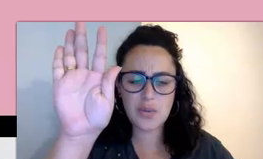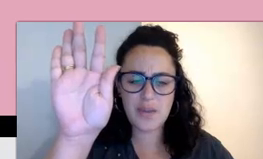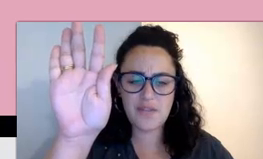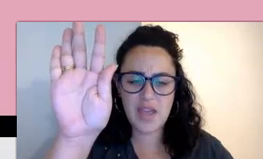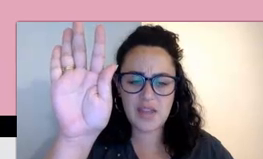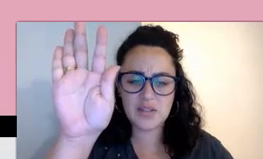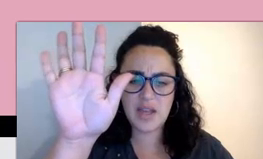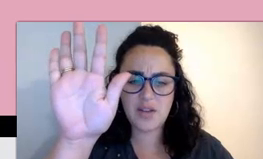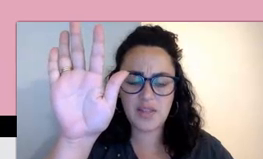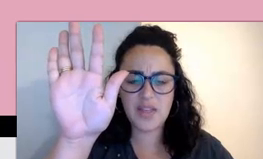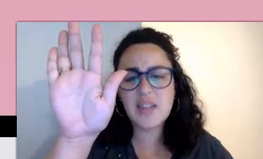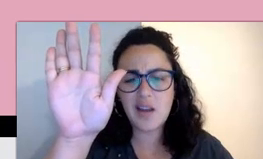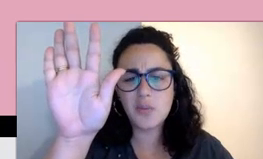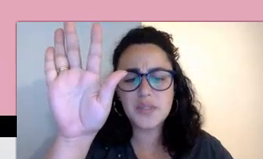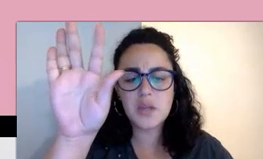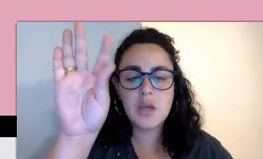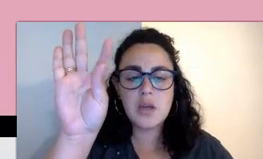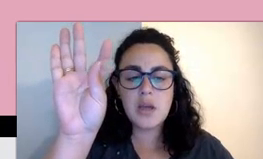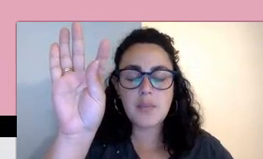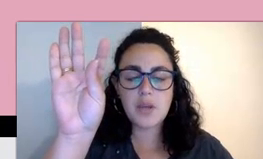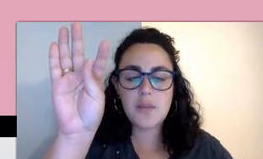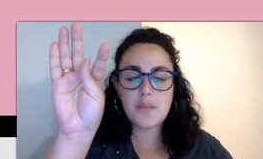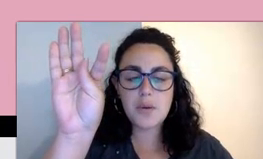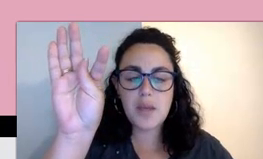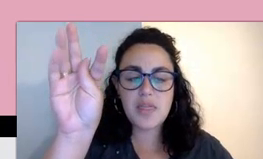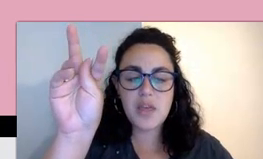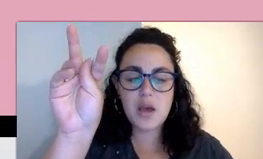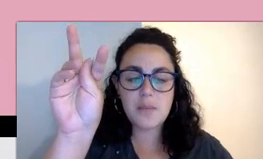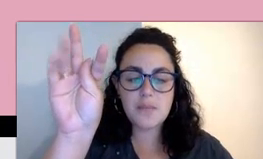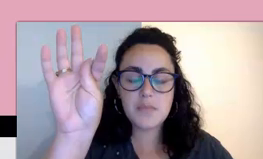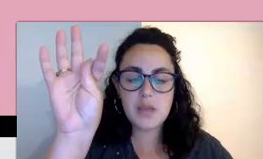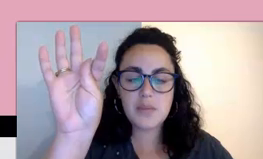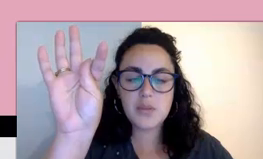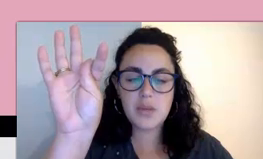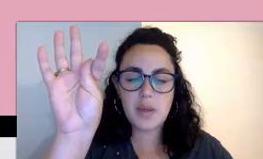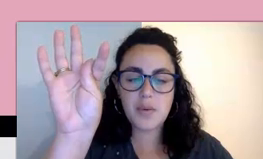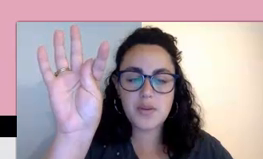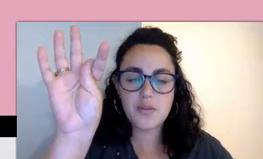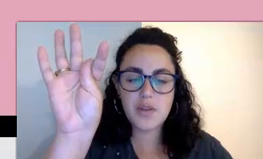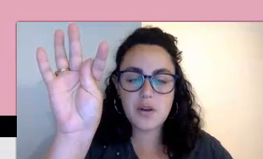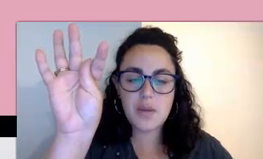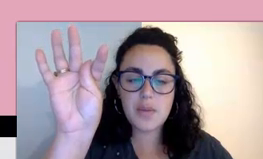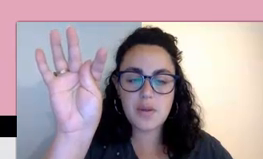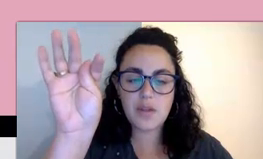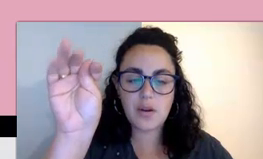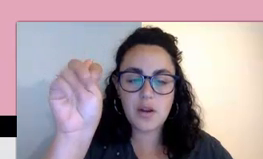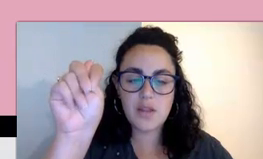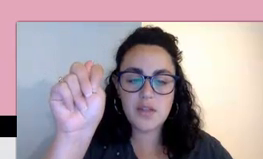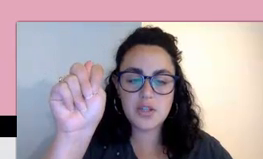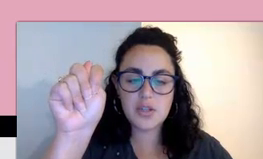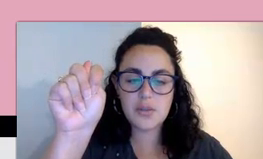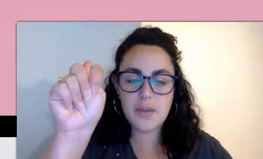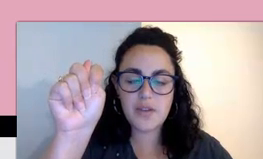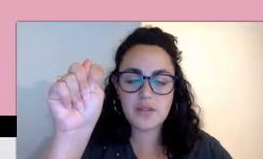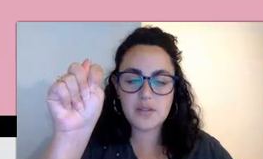to start with my hand out like this. It helps. I'm going to put my thumb in between my pointer finger and my middle finger, and